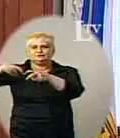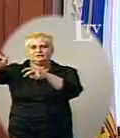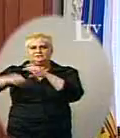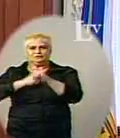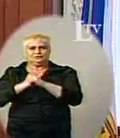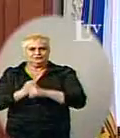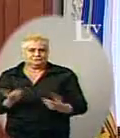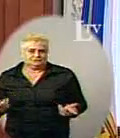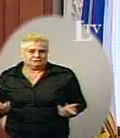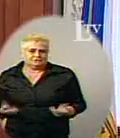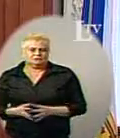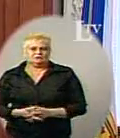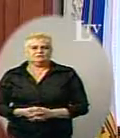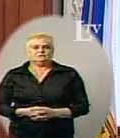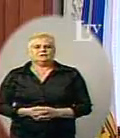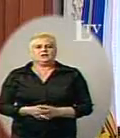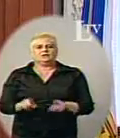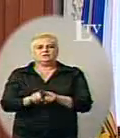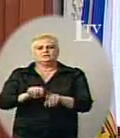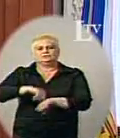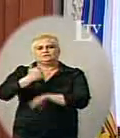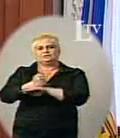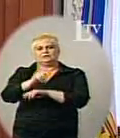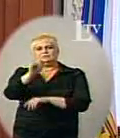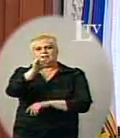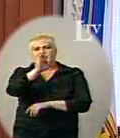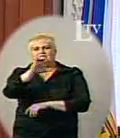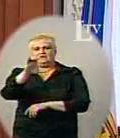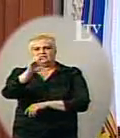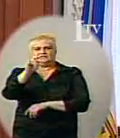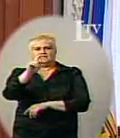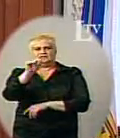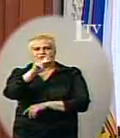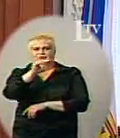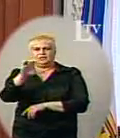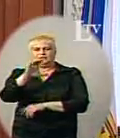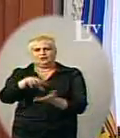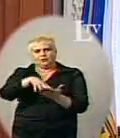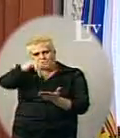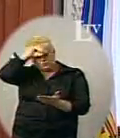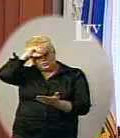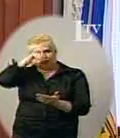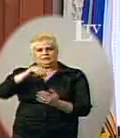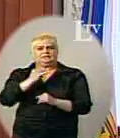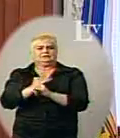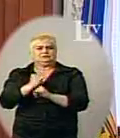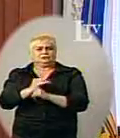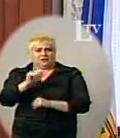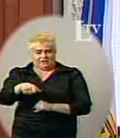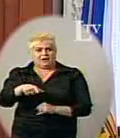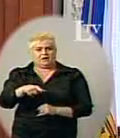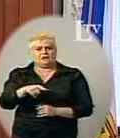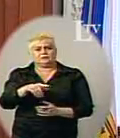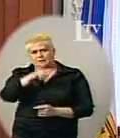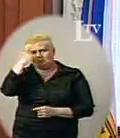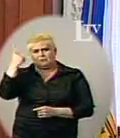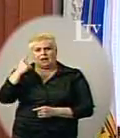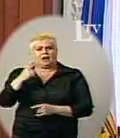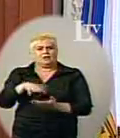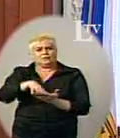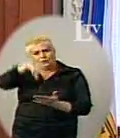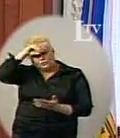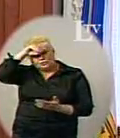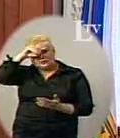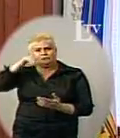The establishment of the Afric-Centric Learning Institute was a key recommendation of the Black Learners Advisory Committee